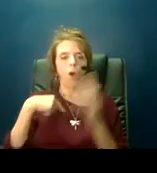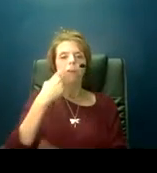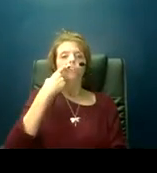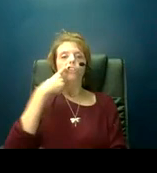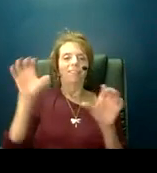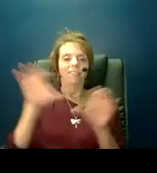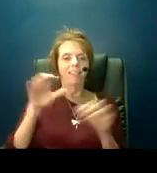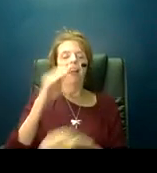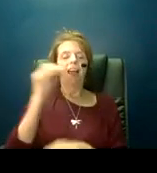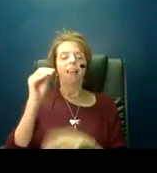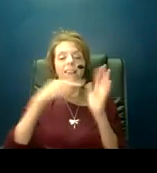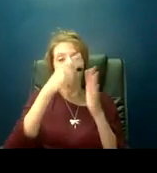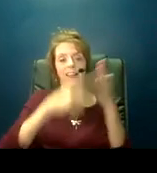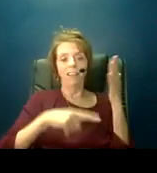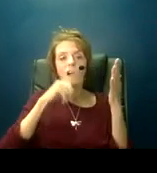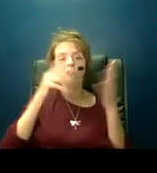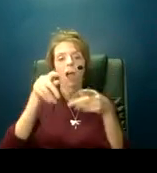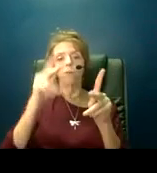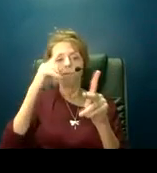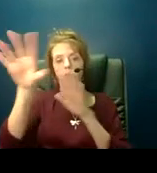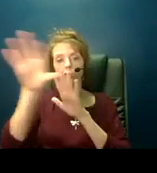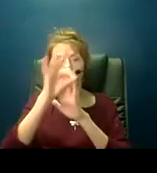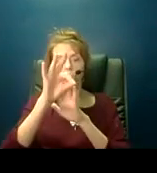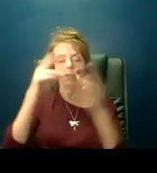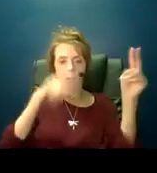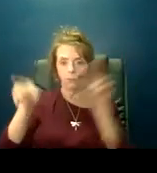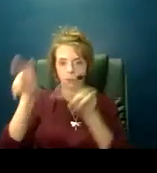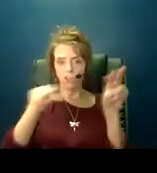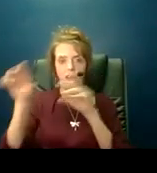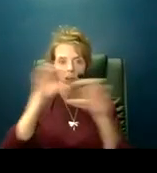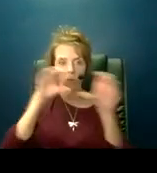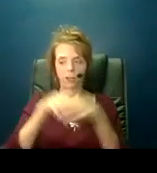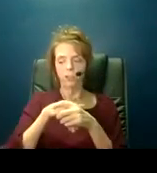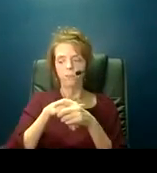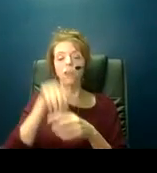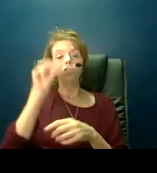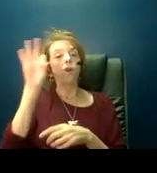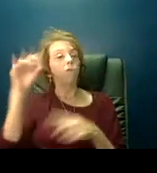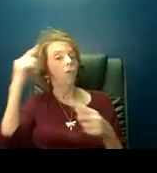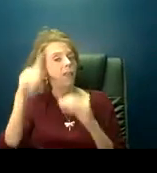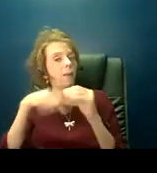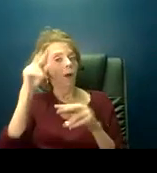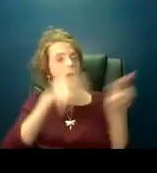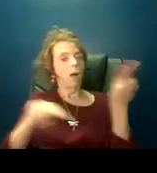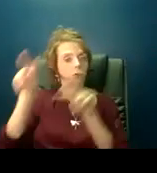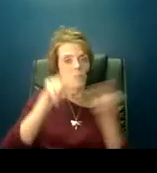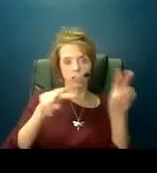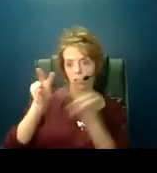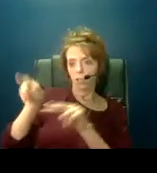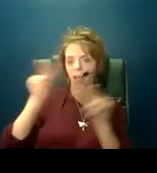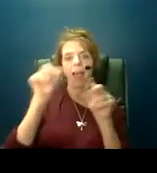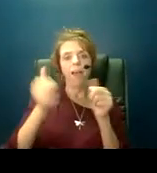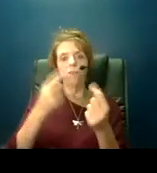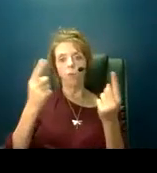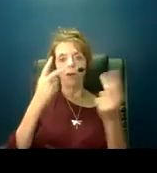and these are the opportunities for choice, observation, and communication. So if you think about observation,